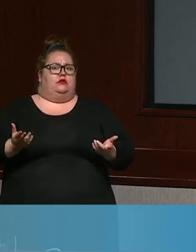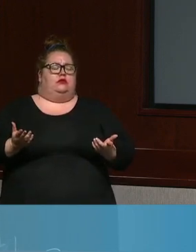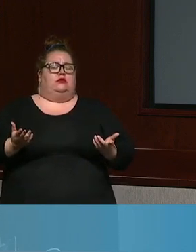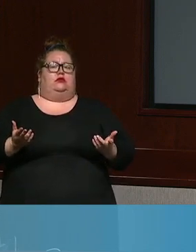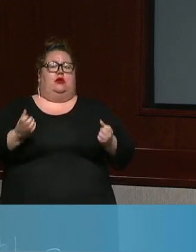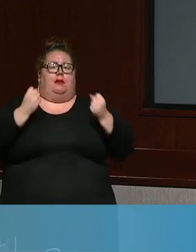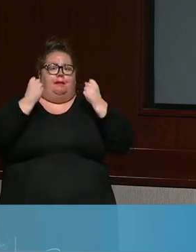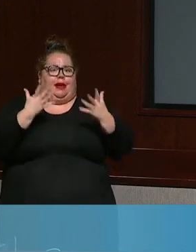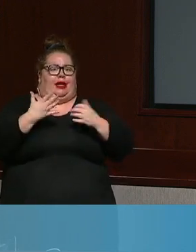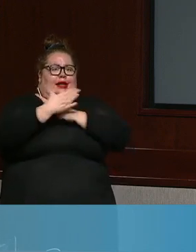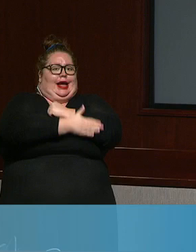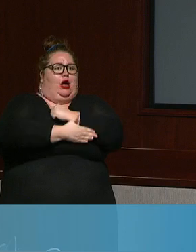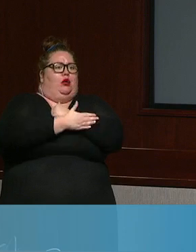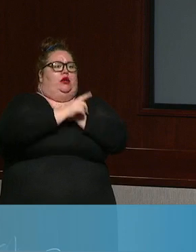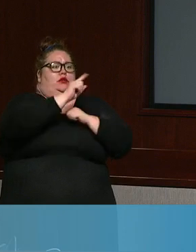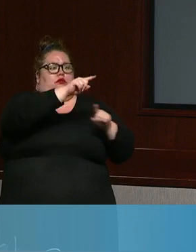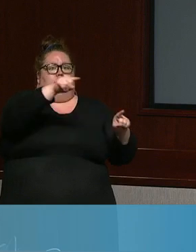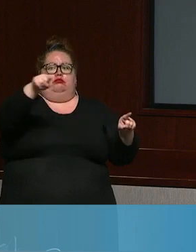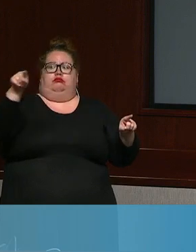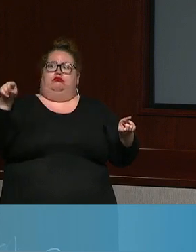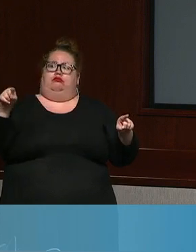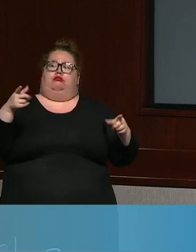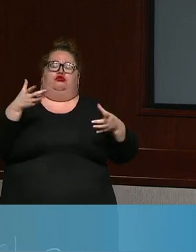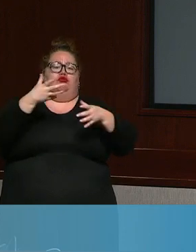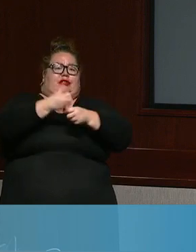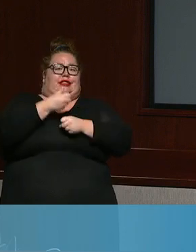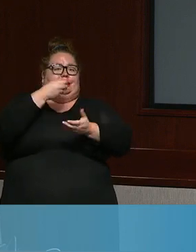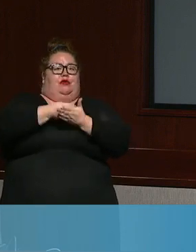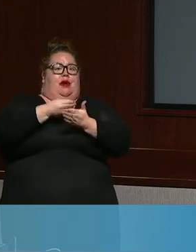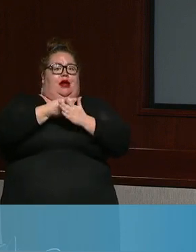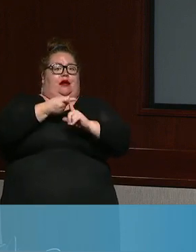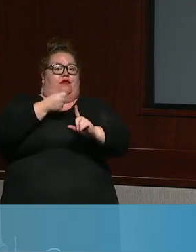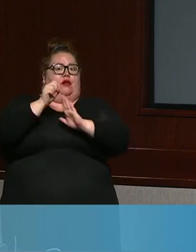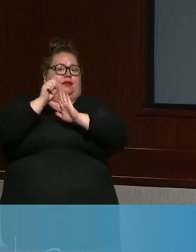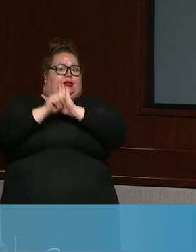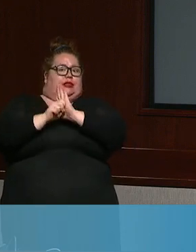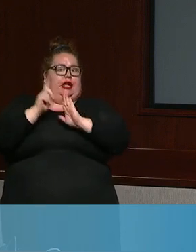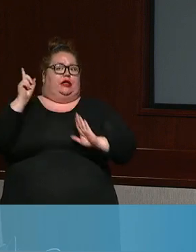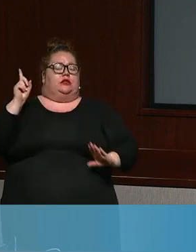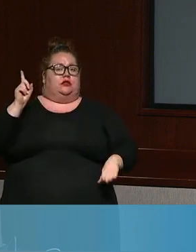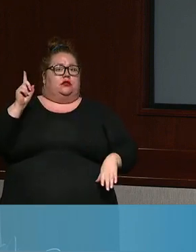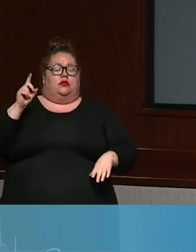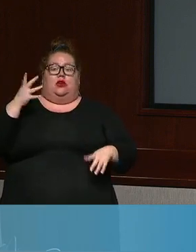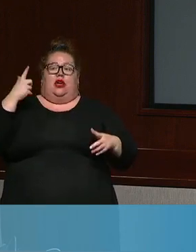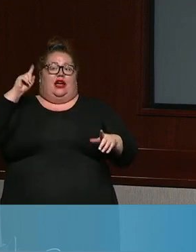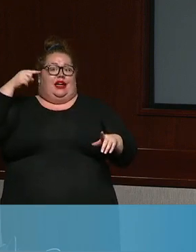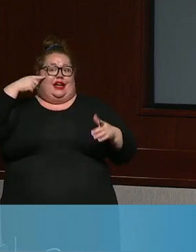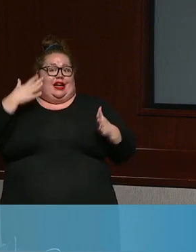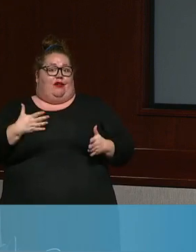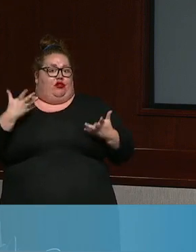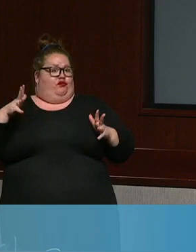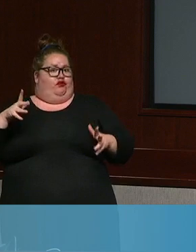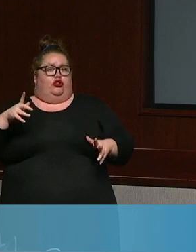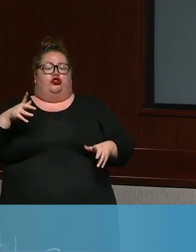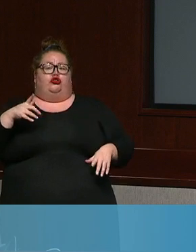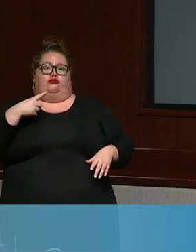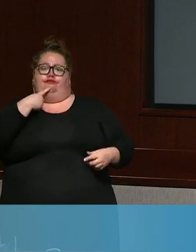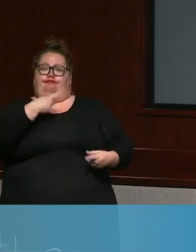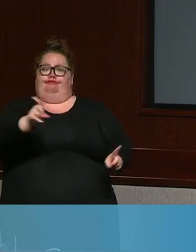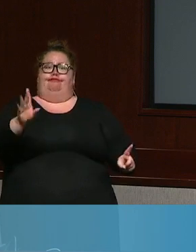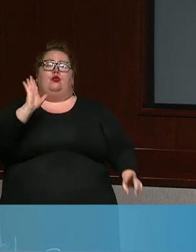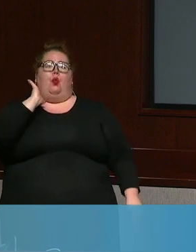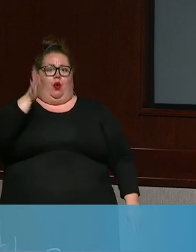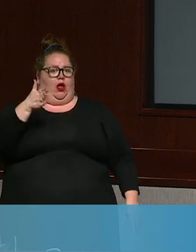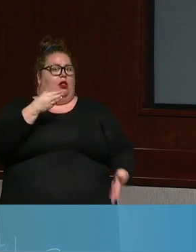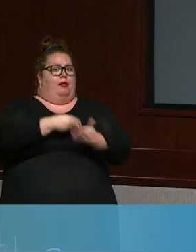receive a lot of state funding that flows through counties. The governor has said he will withhold large chunks of that funding